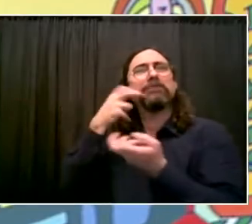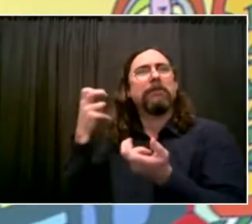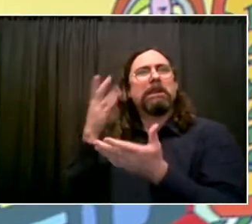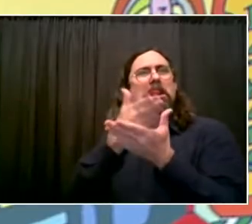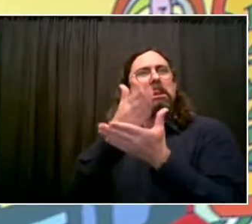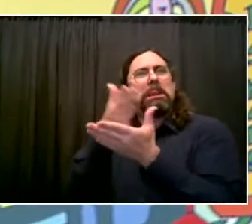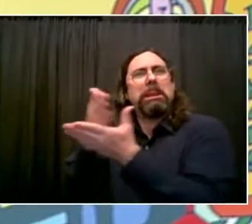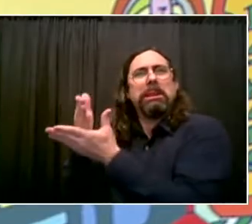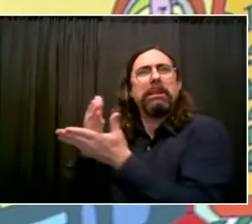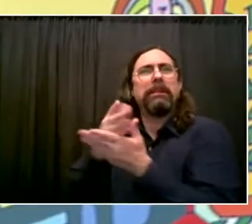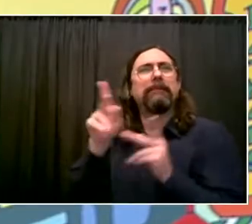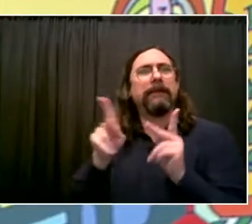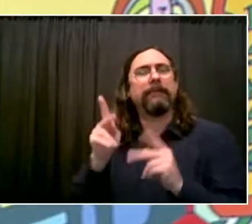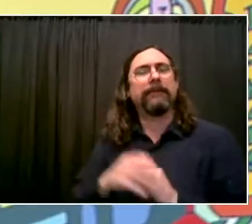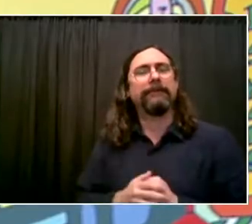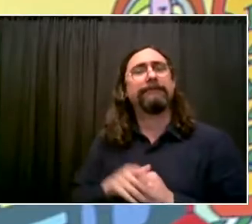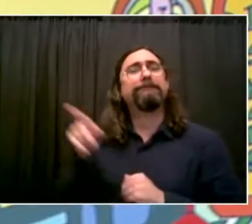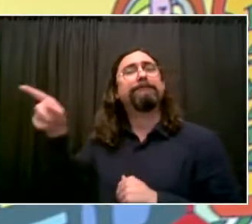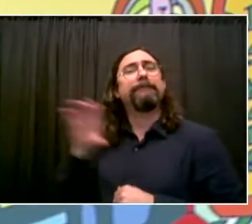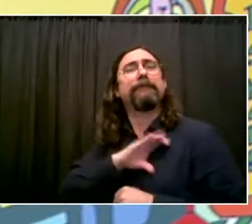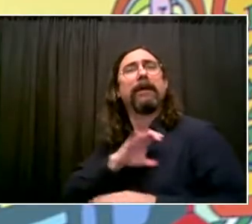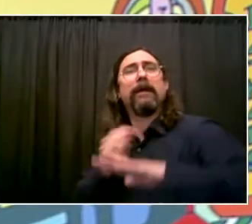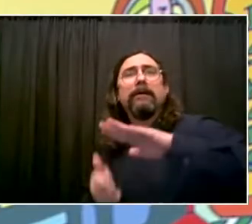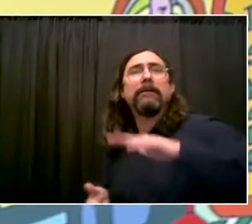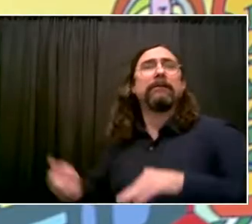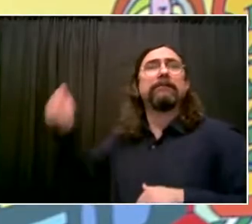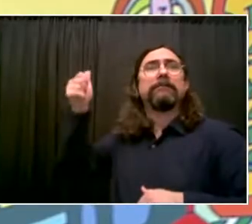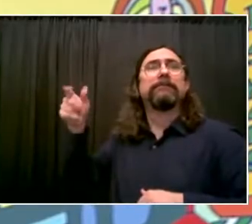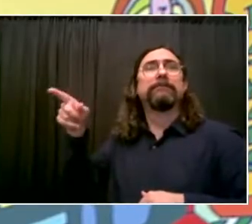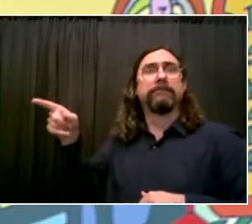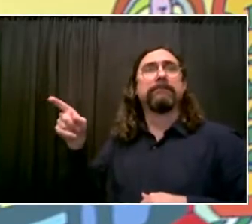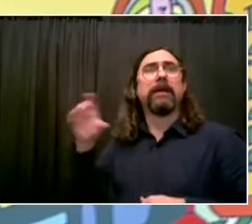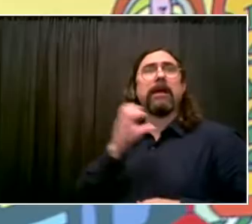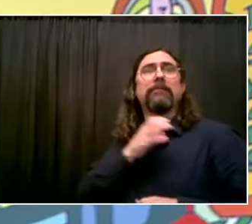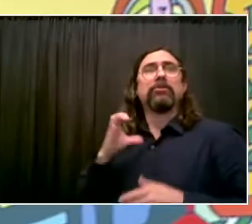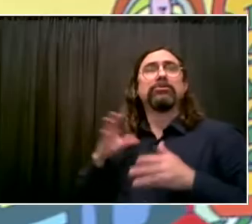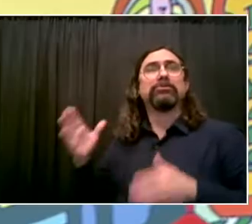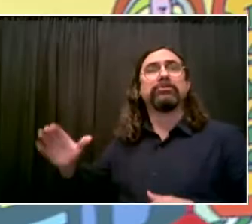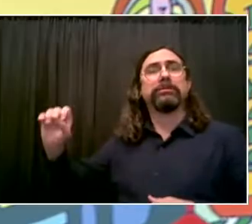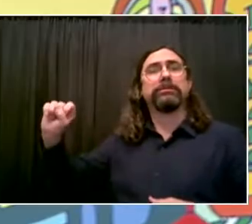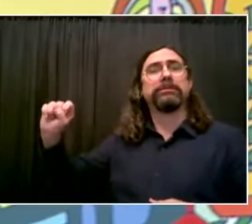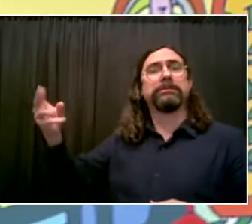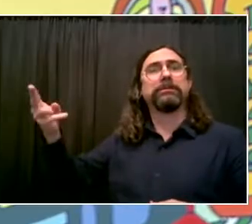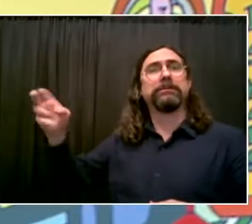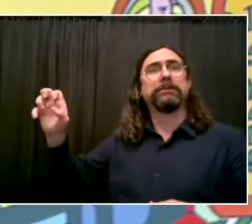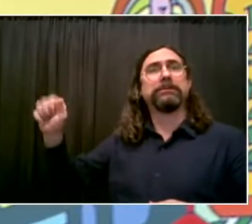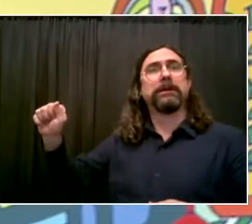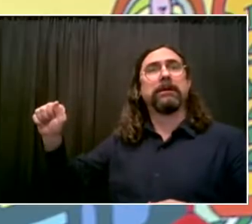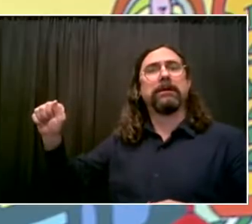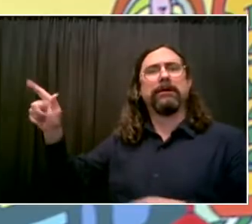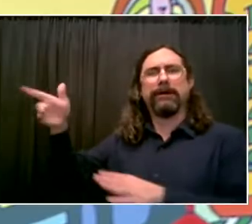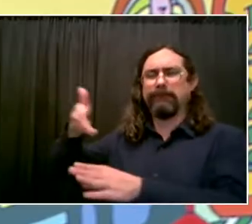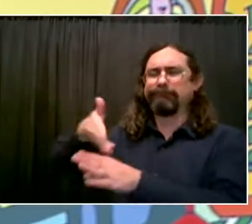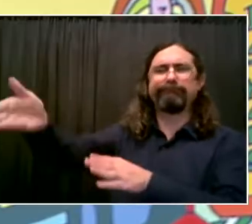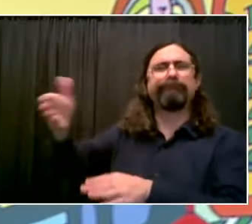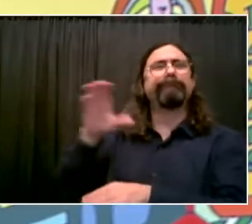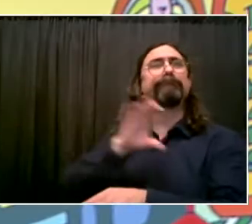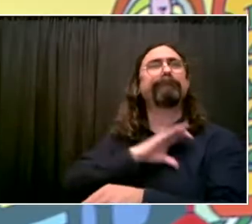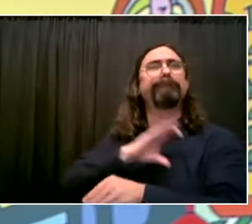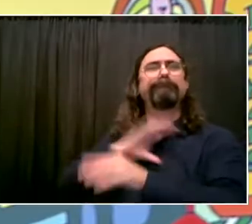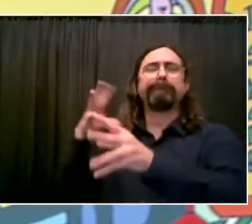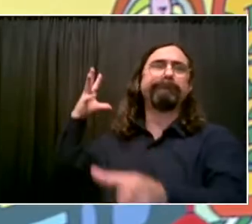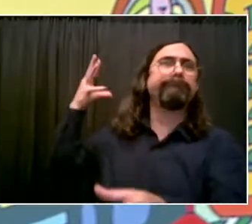that this was not achieving the goal and there was a better way to use these dedicated officers to get better